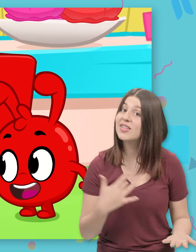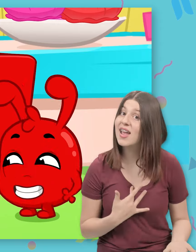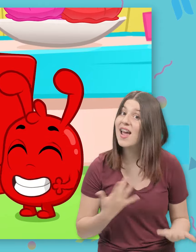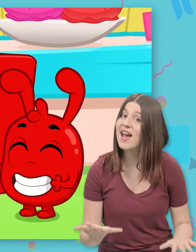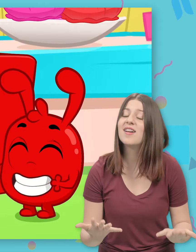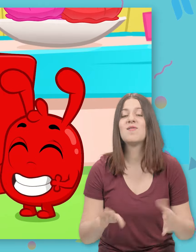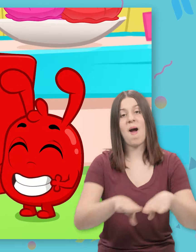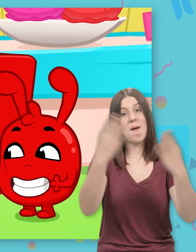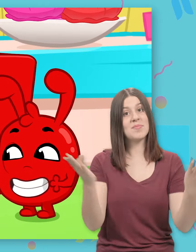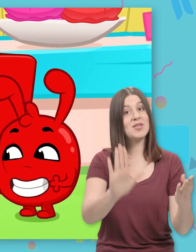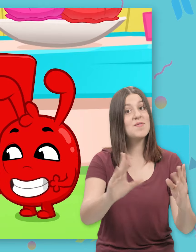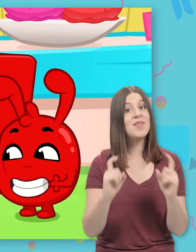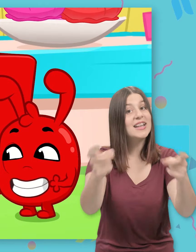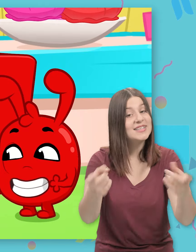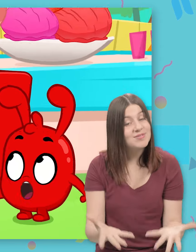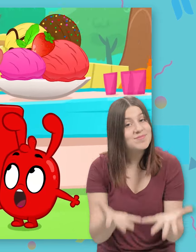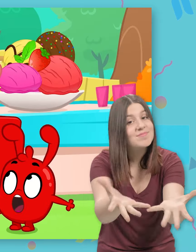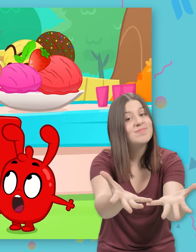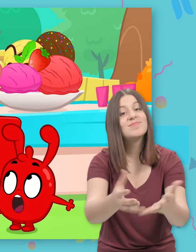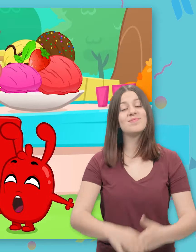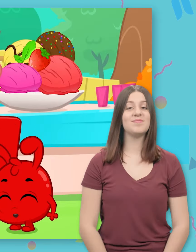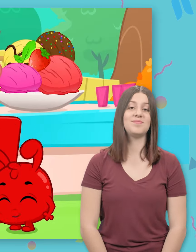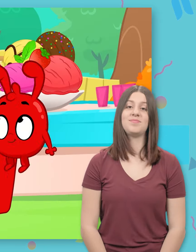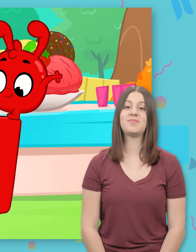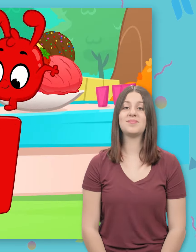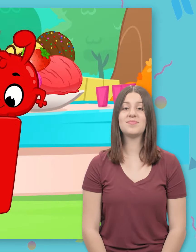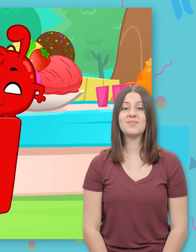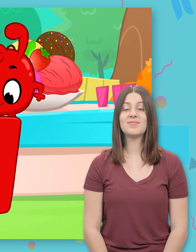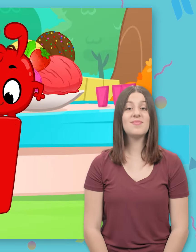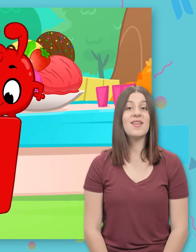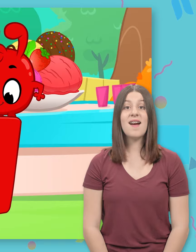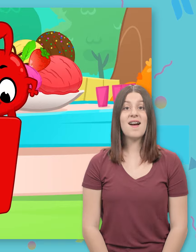Happy birthday, Morphle! Now open your present!